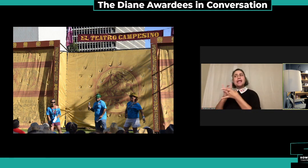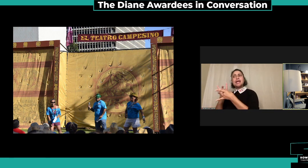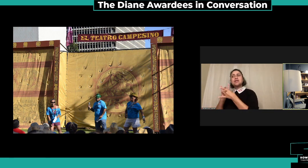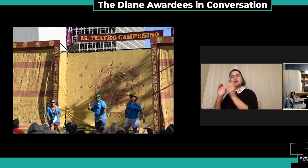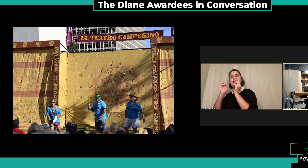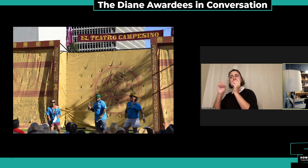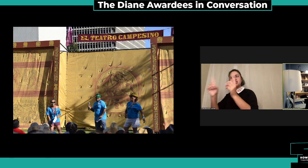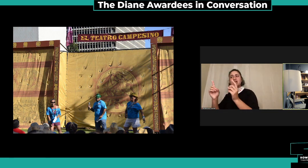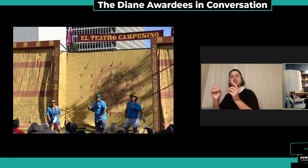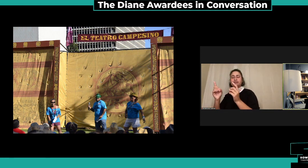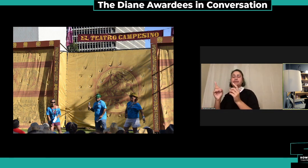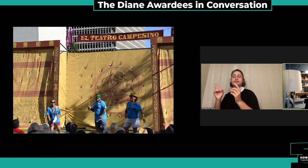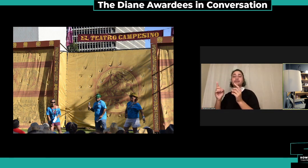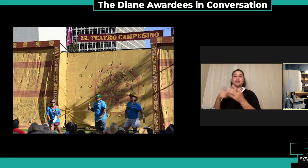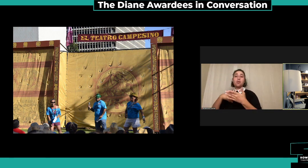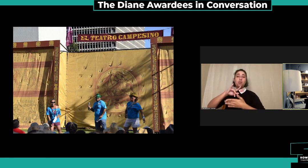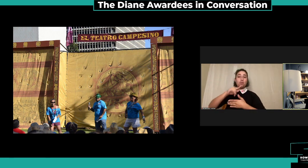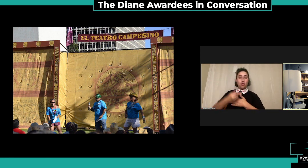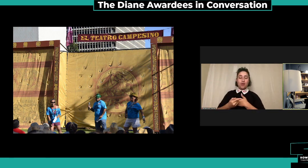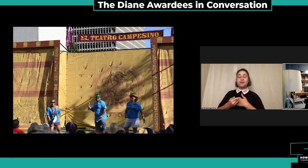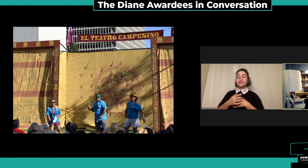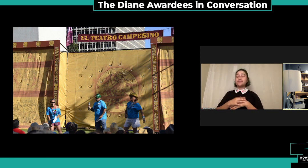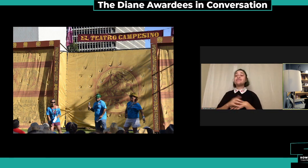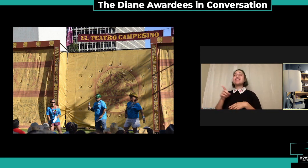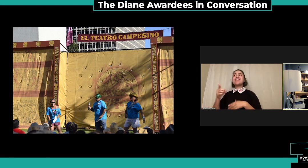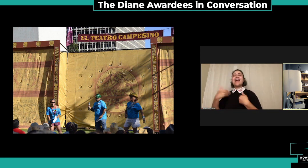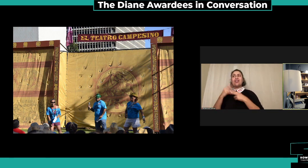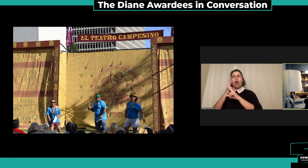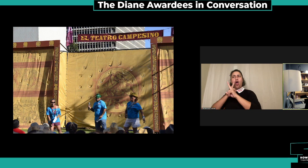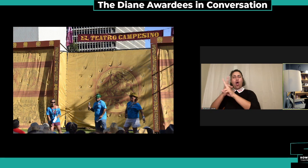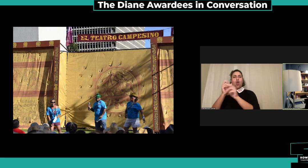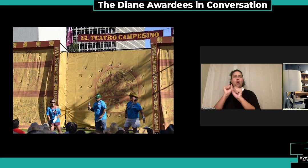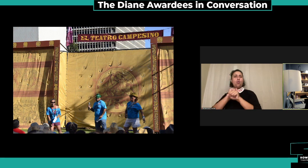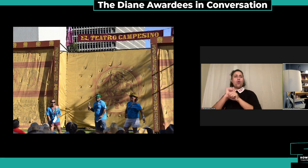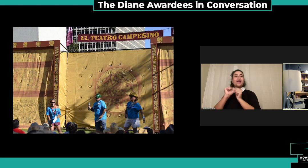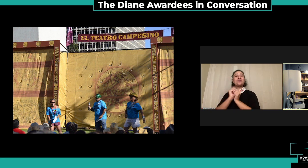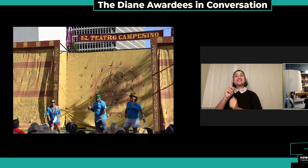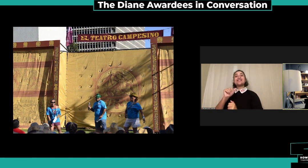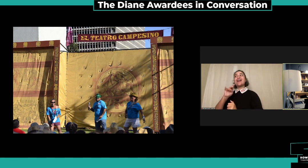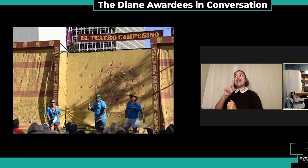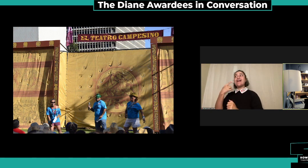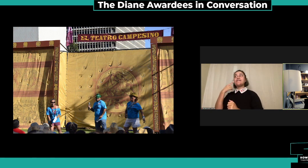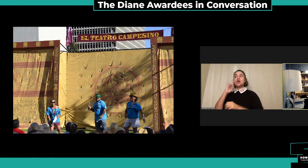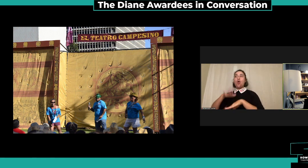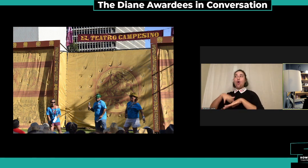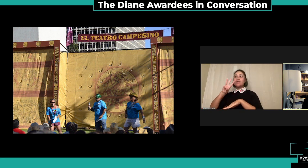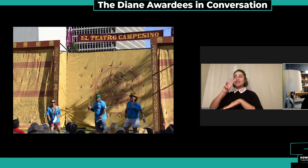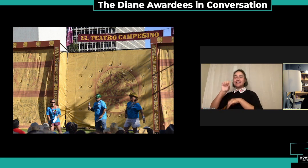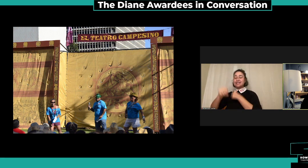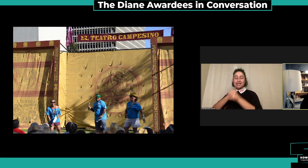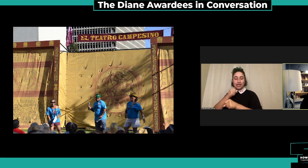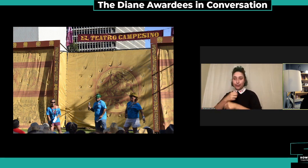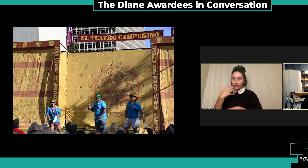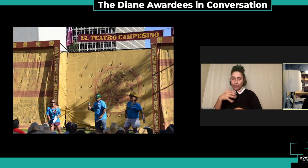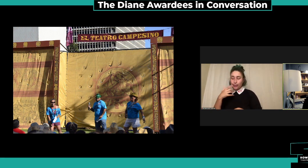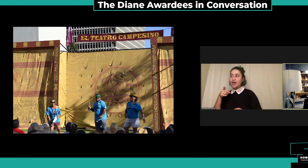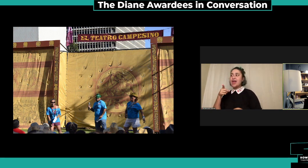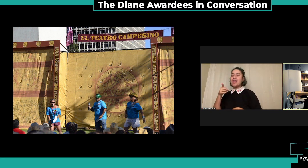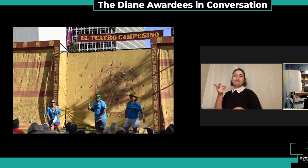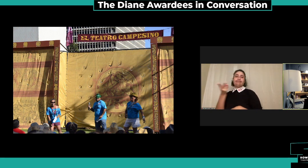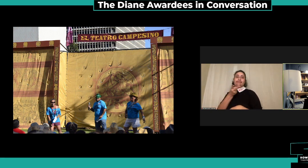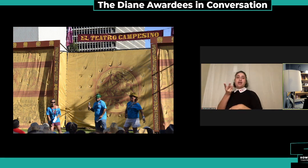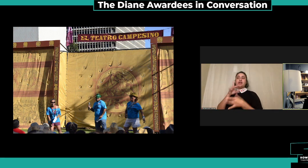partnerships and programming. They had the honor of working alongside Diane for over 6 years, and together they engaged